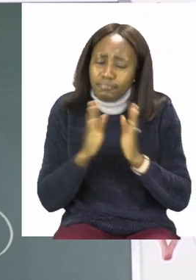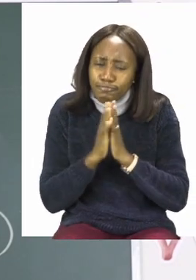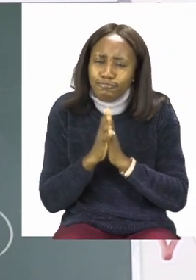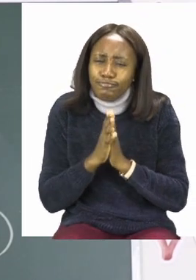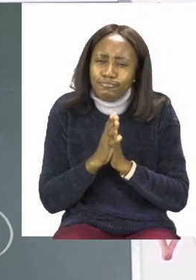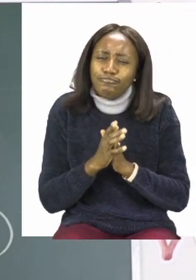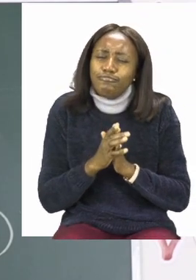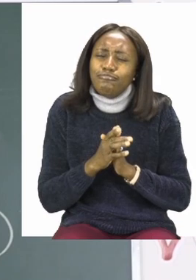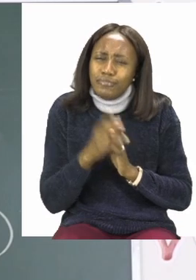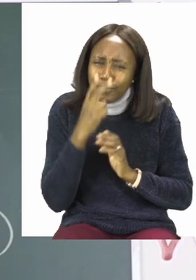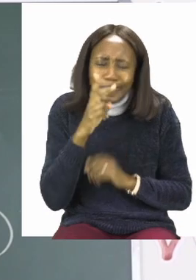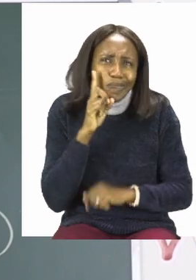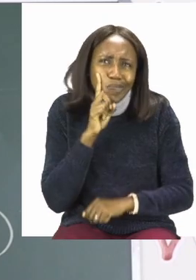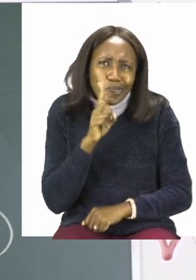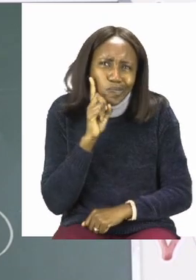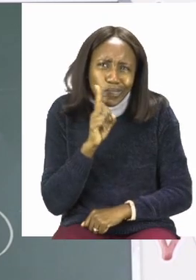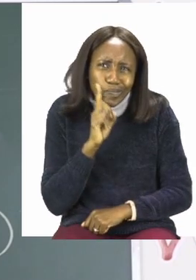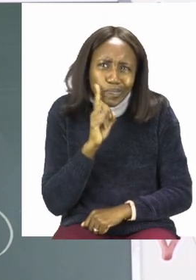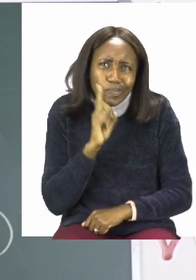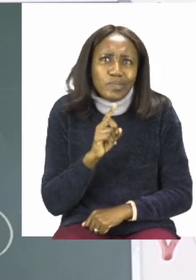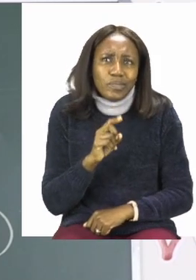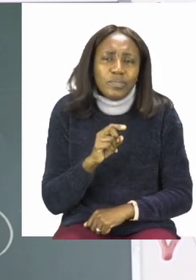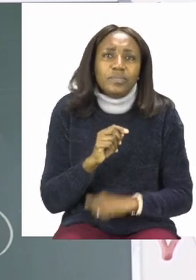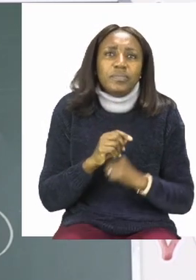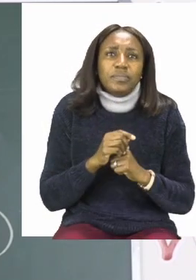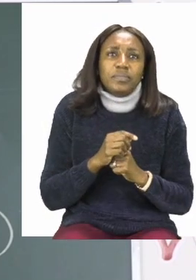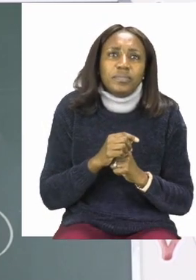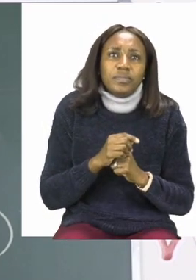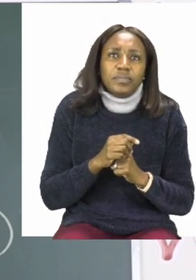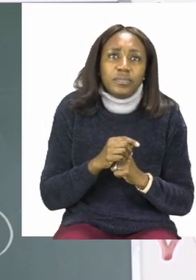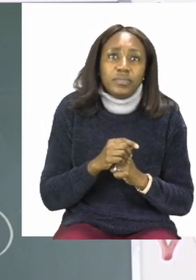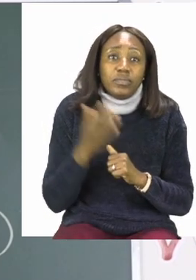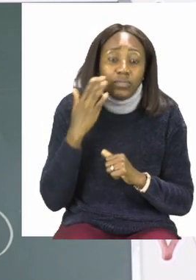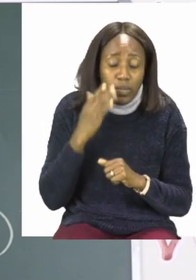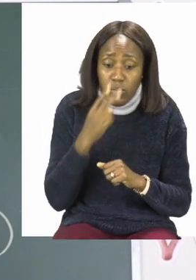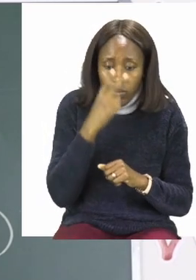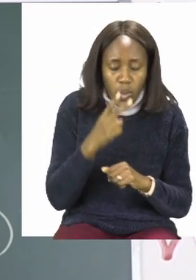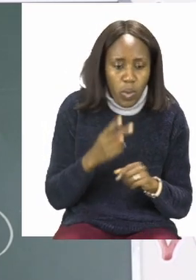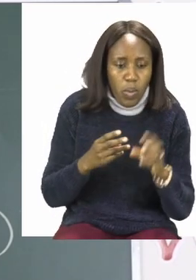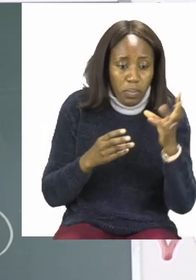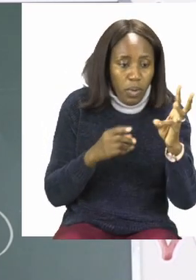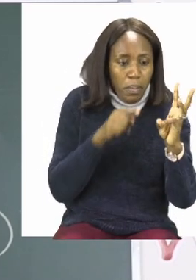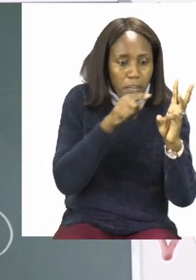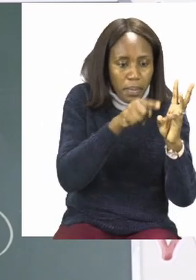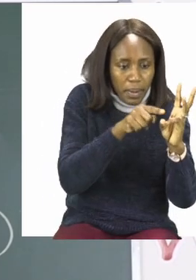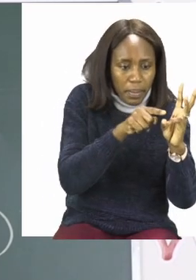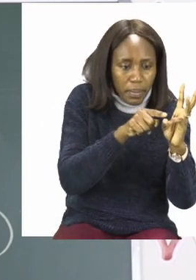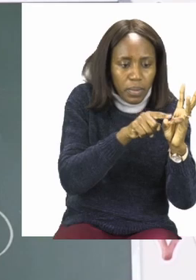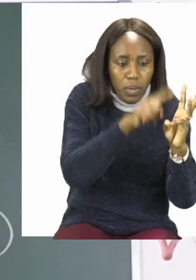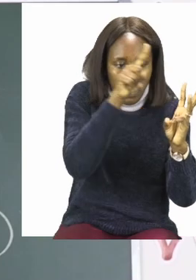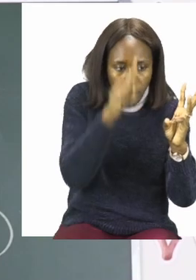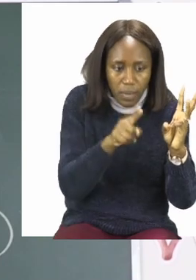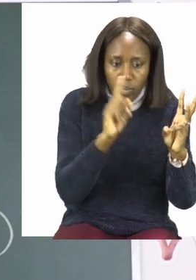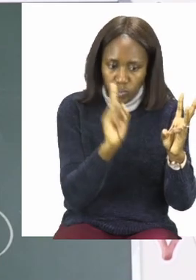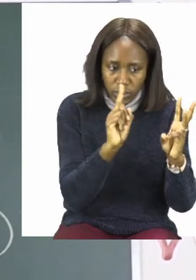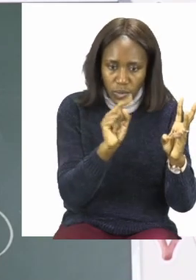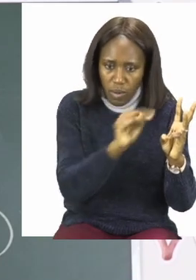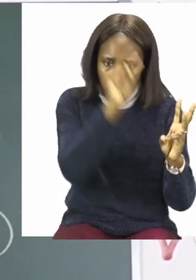where you are starting. So the minute you hop the first time that is 1.